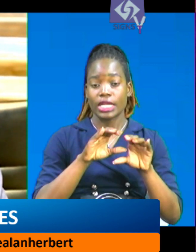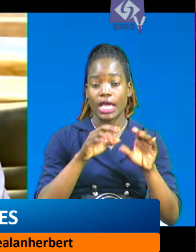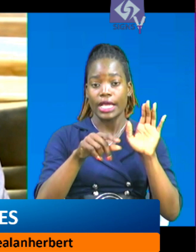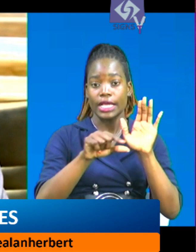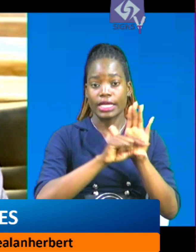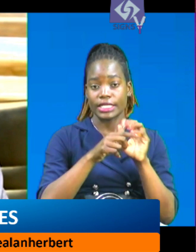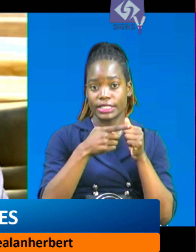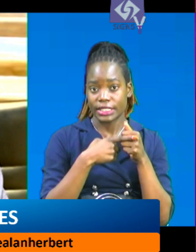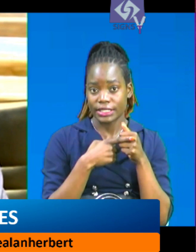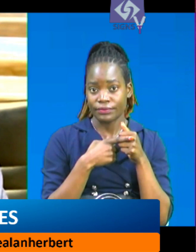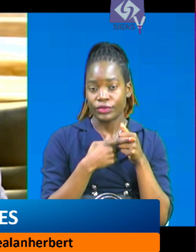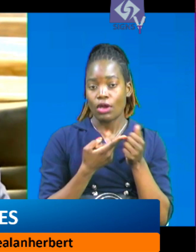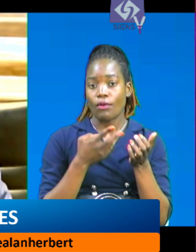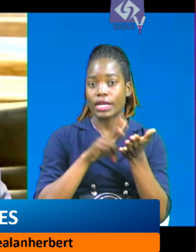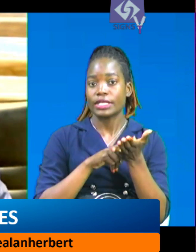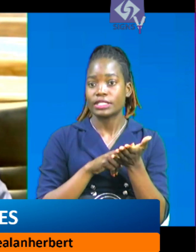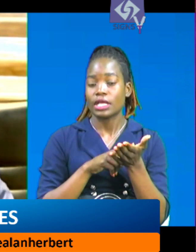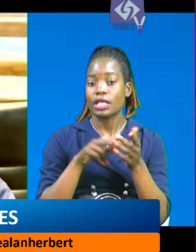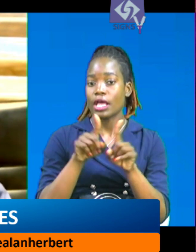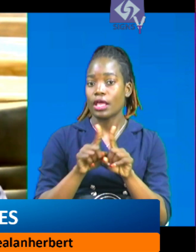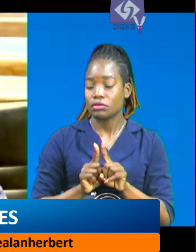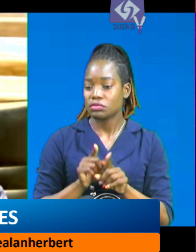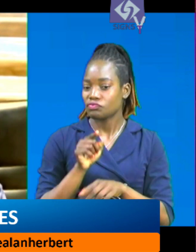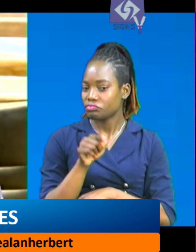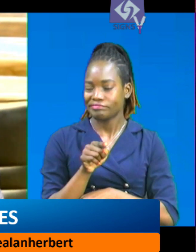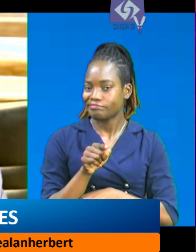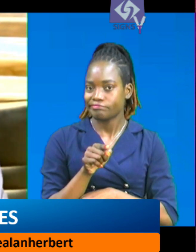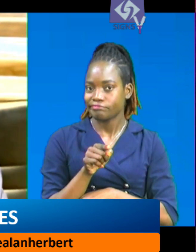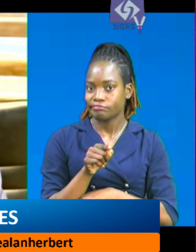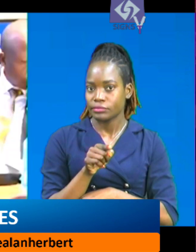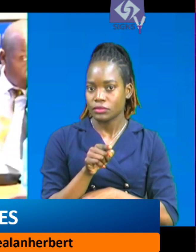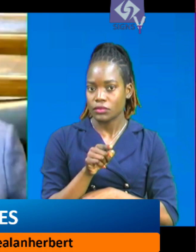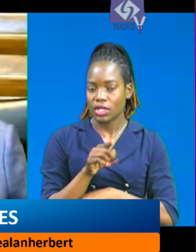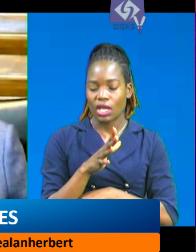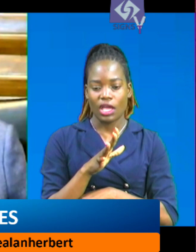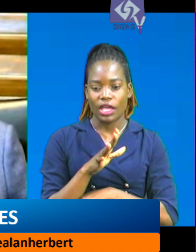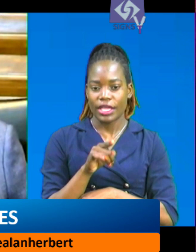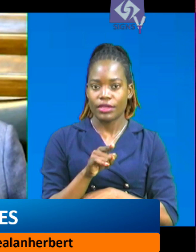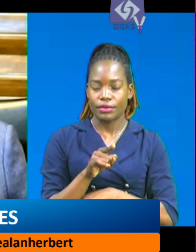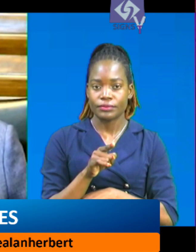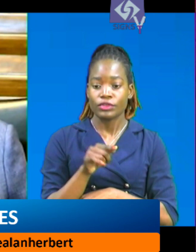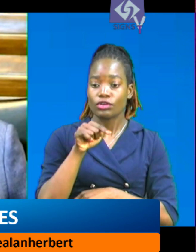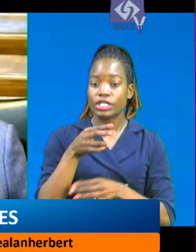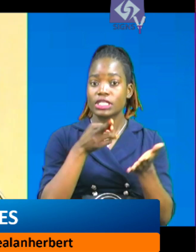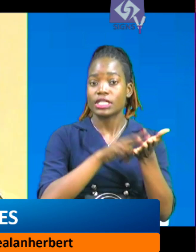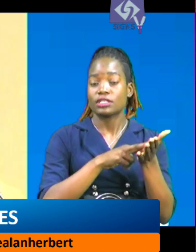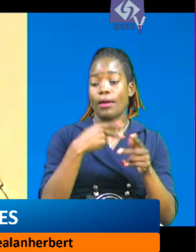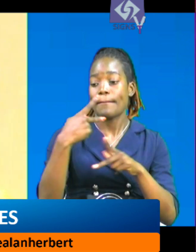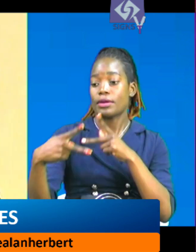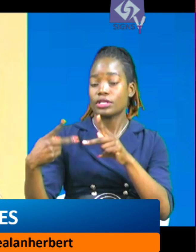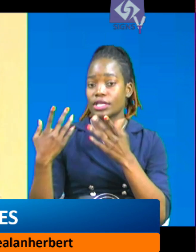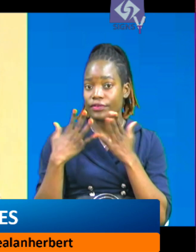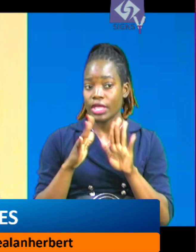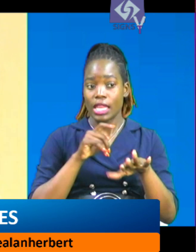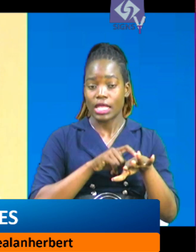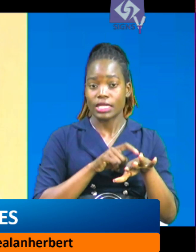6 were registered, and that is not, our diagnosis is not taking us there. So this registration is a process. By